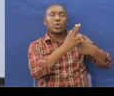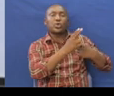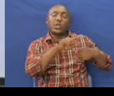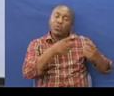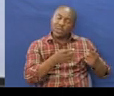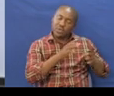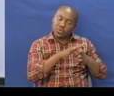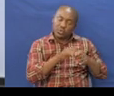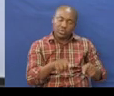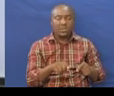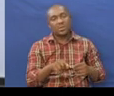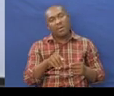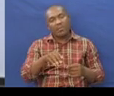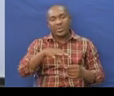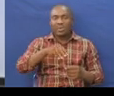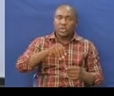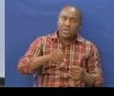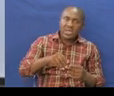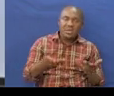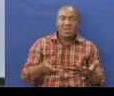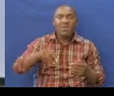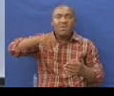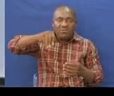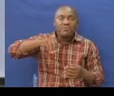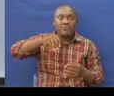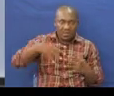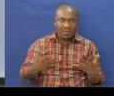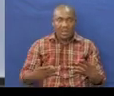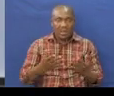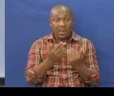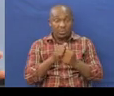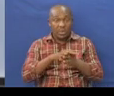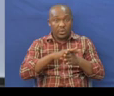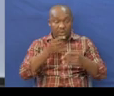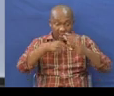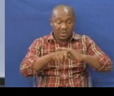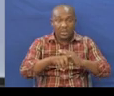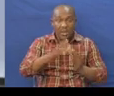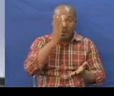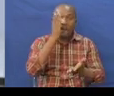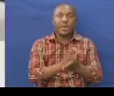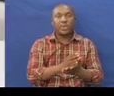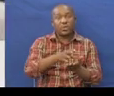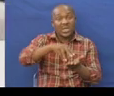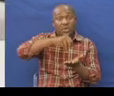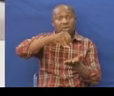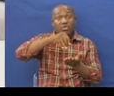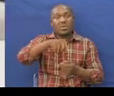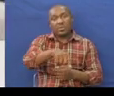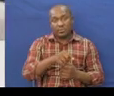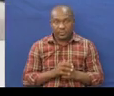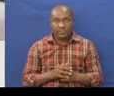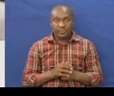agricultural activity or economic activity can be carried on that particular soil. So it's very important to conduct this kind